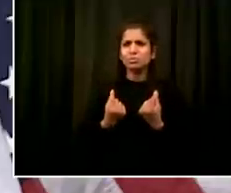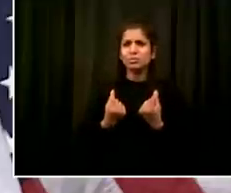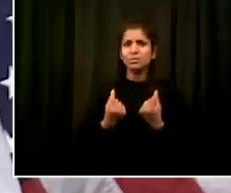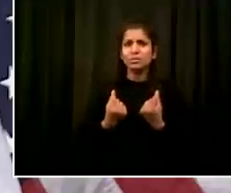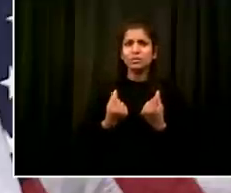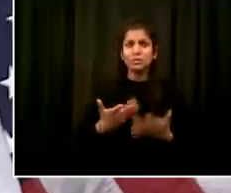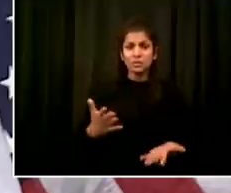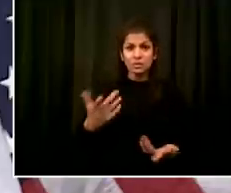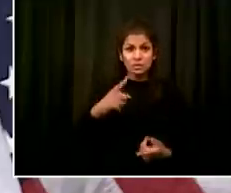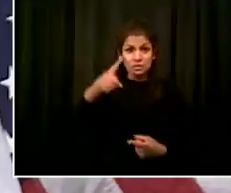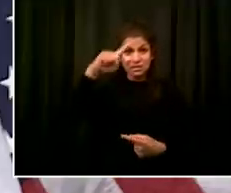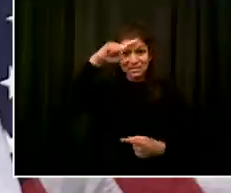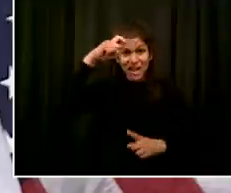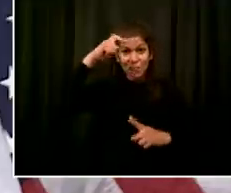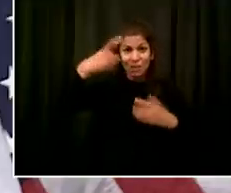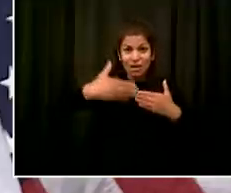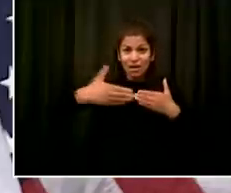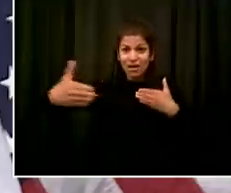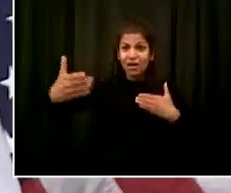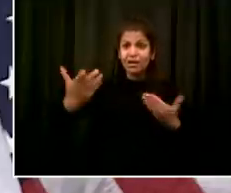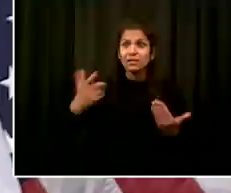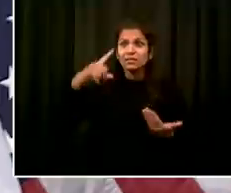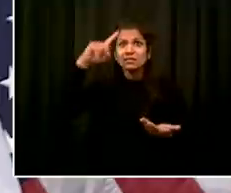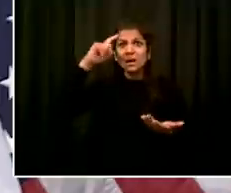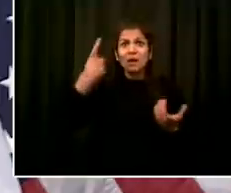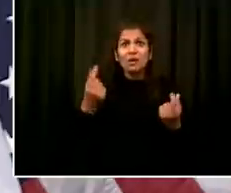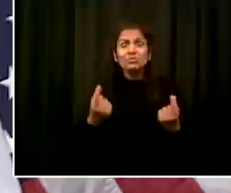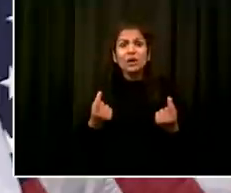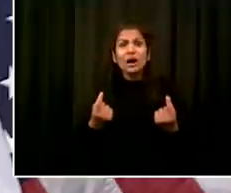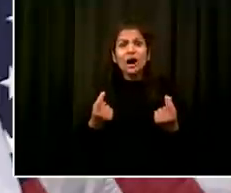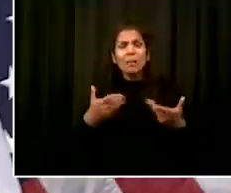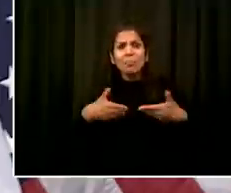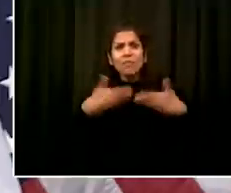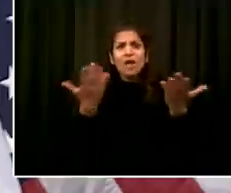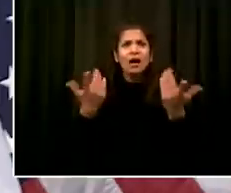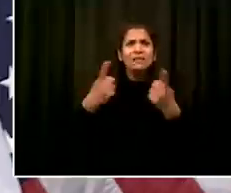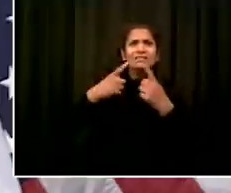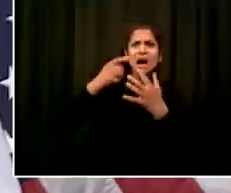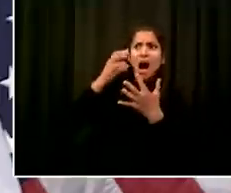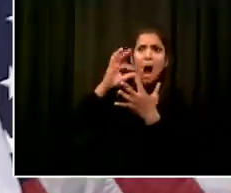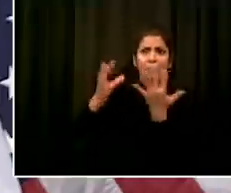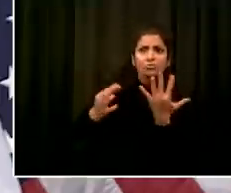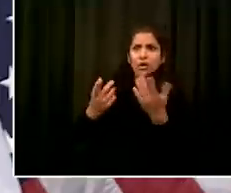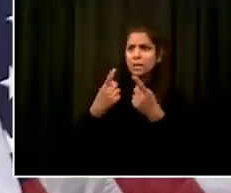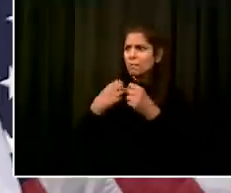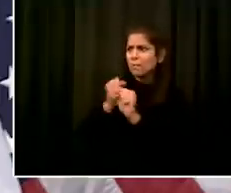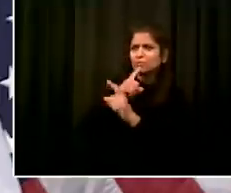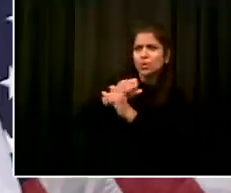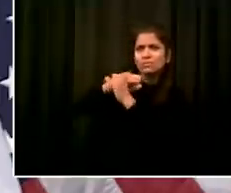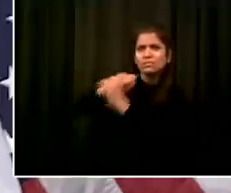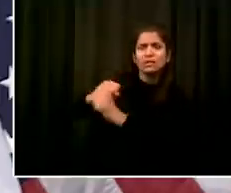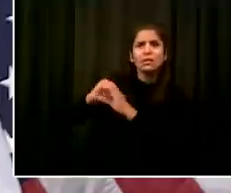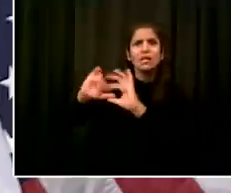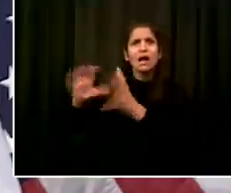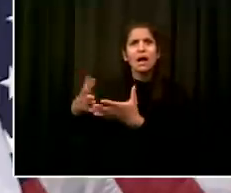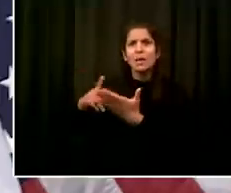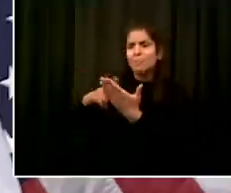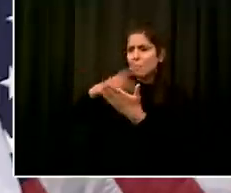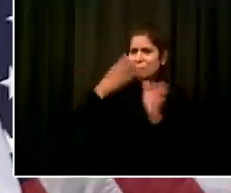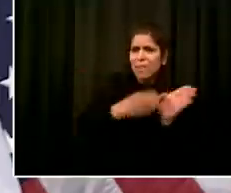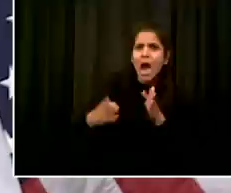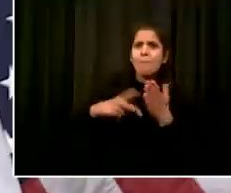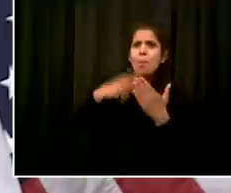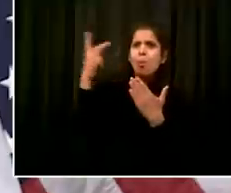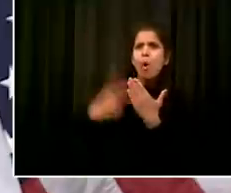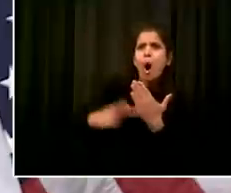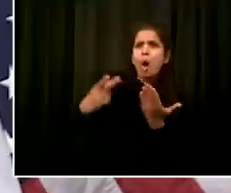with a possibility of a budget that might cut education and programs? And my second question, Mr. Mayor,